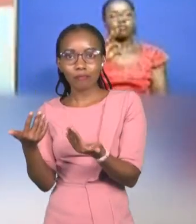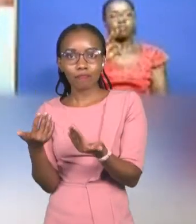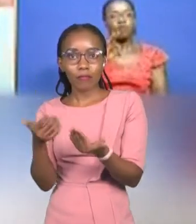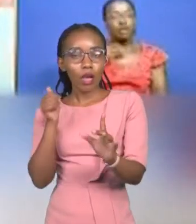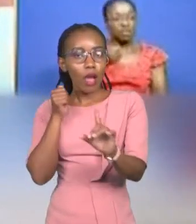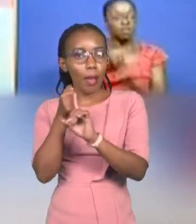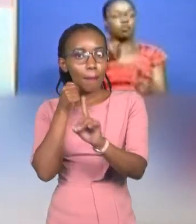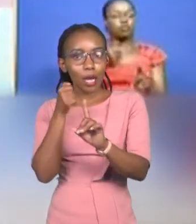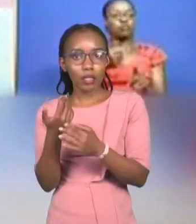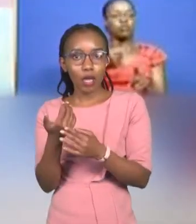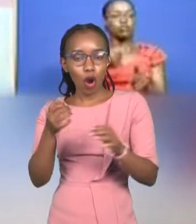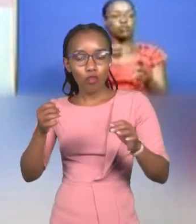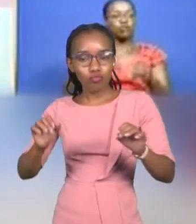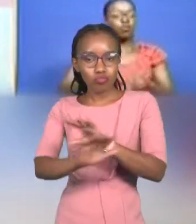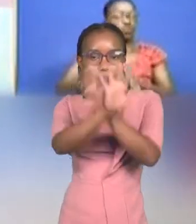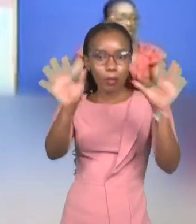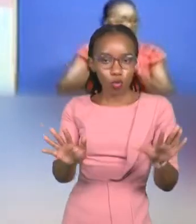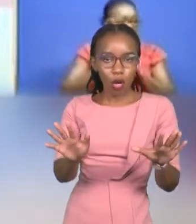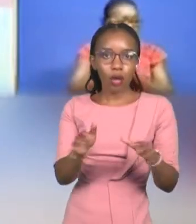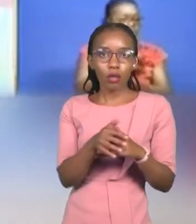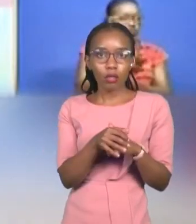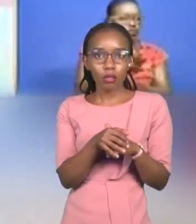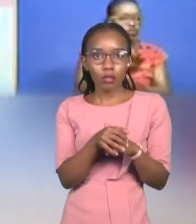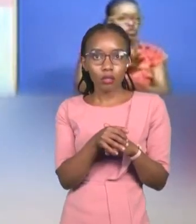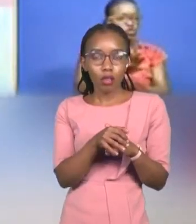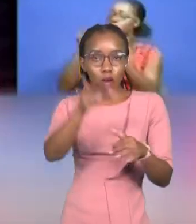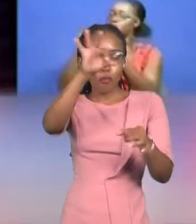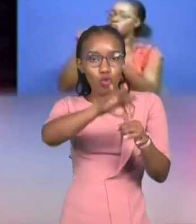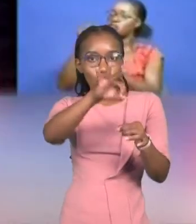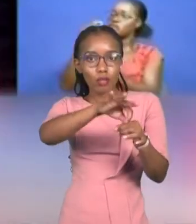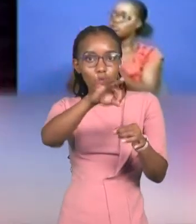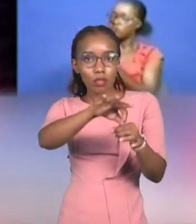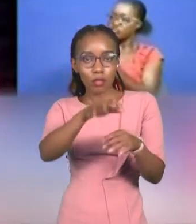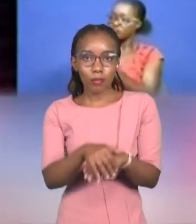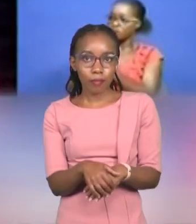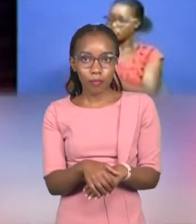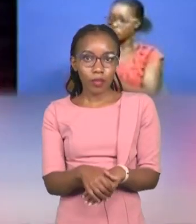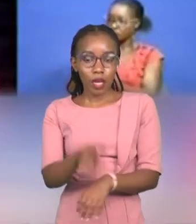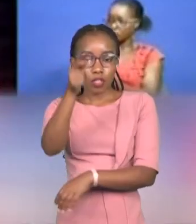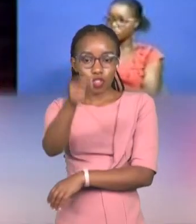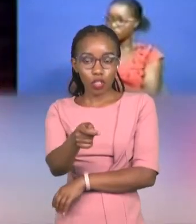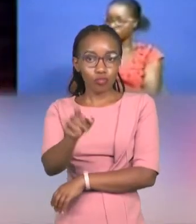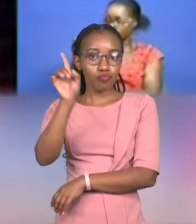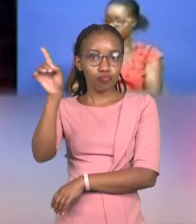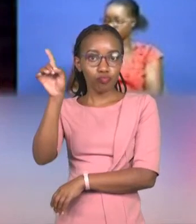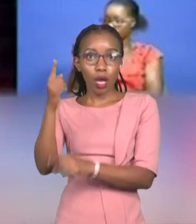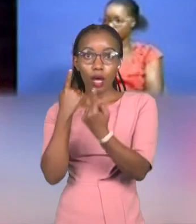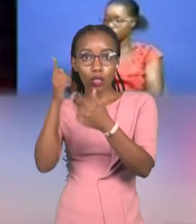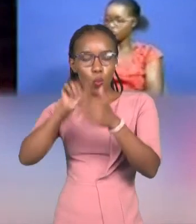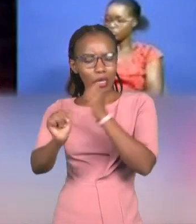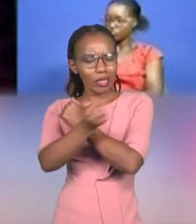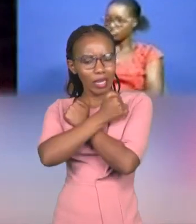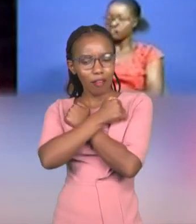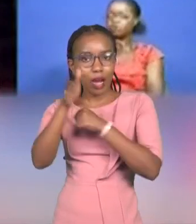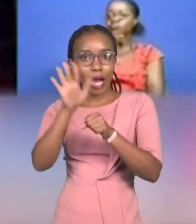impact of transmission of votes. Justice Nduma also adding that he is passionate about